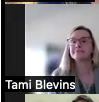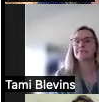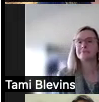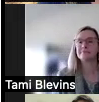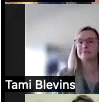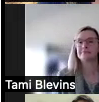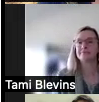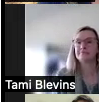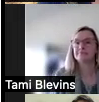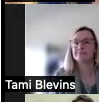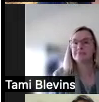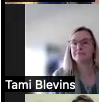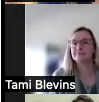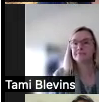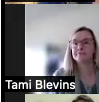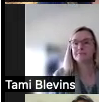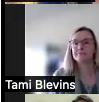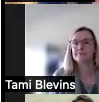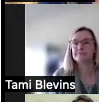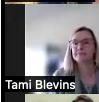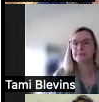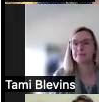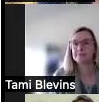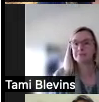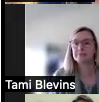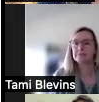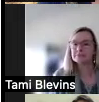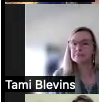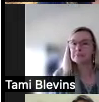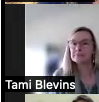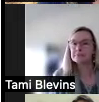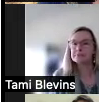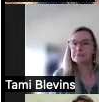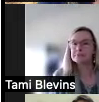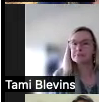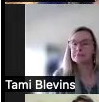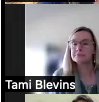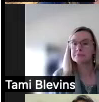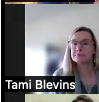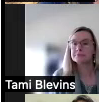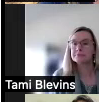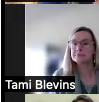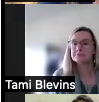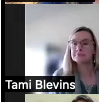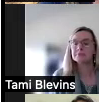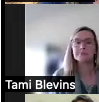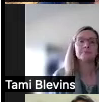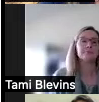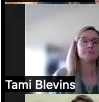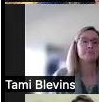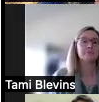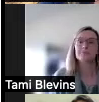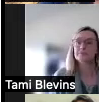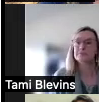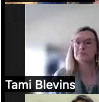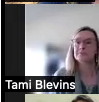listed, innovations in response to crisis have been centered on just trying to expand Kentucky's crisis system. Like many other